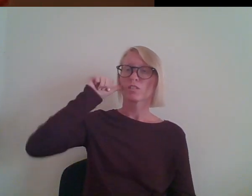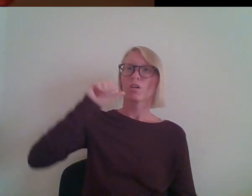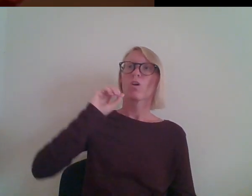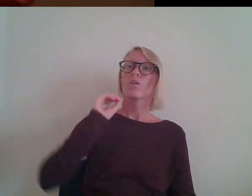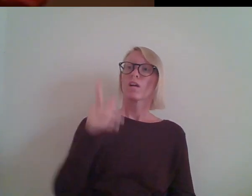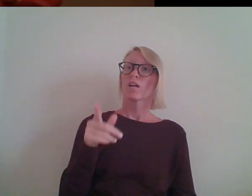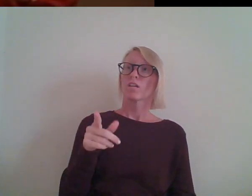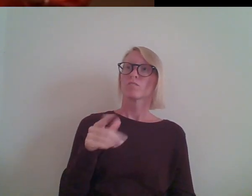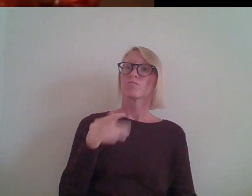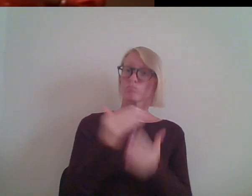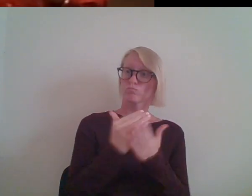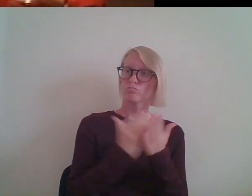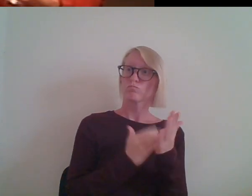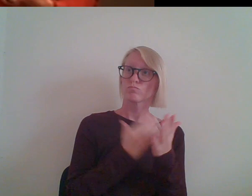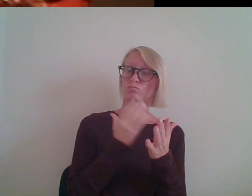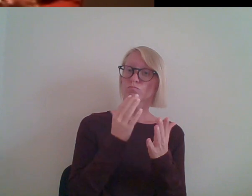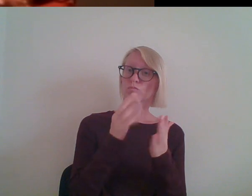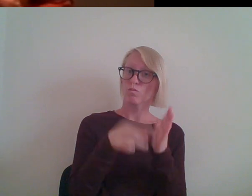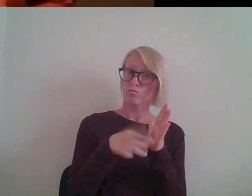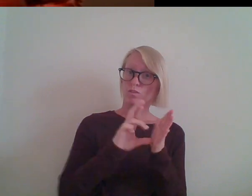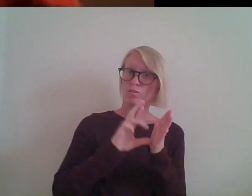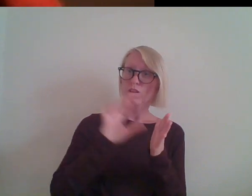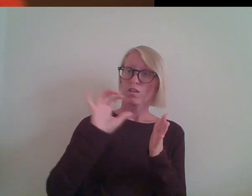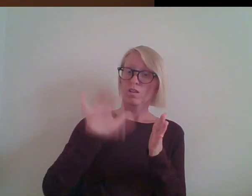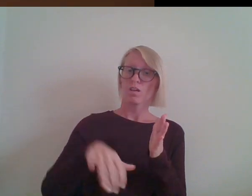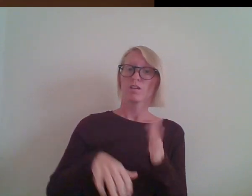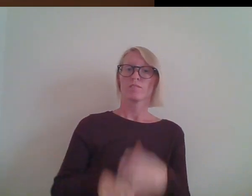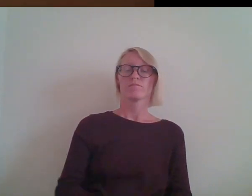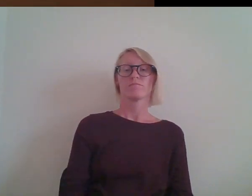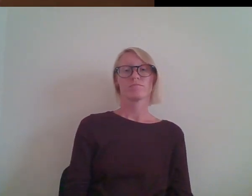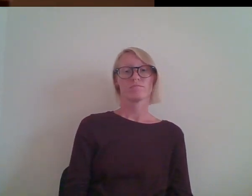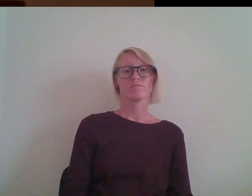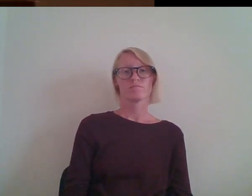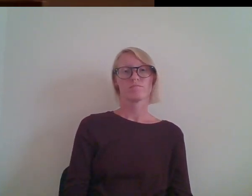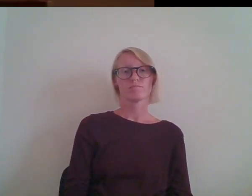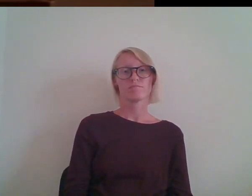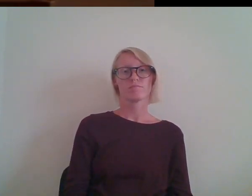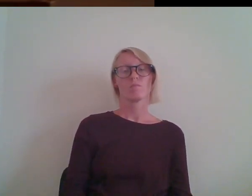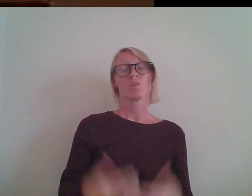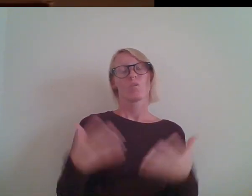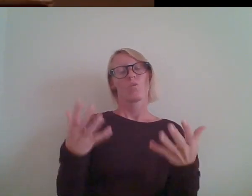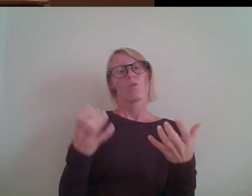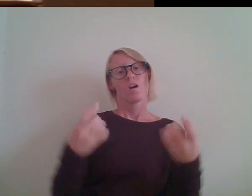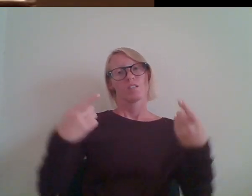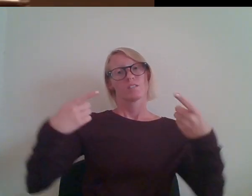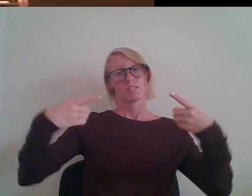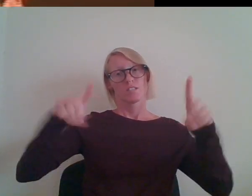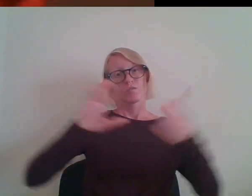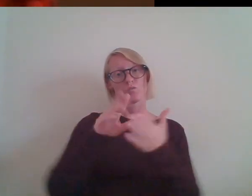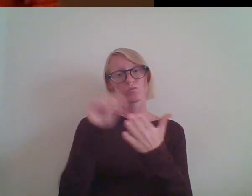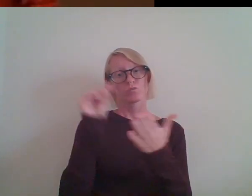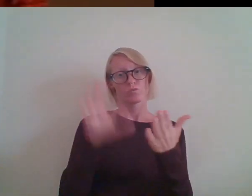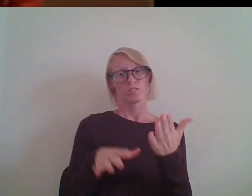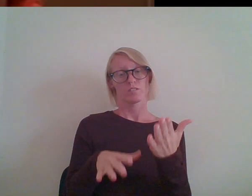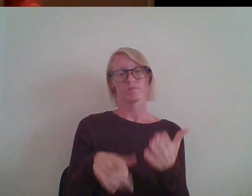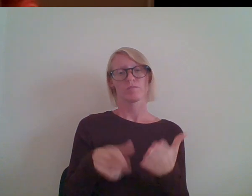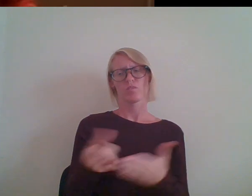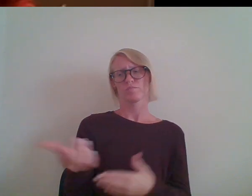quickly. Once again, we like that. We want you to be successful. Okay, let me jump back here to see where I am in